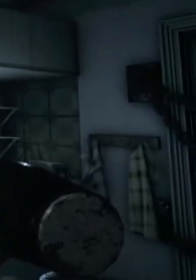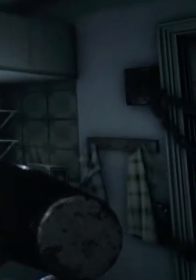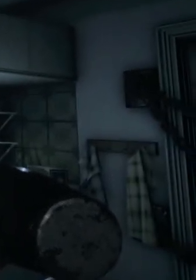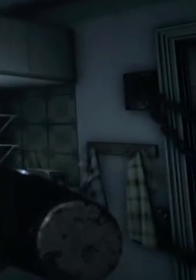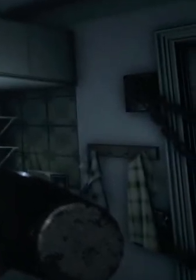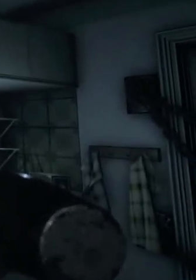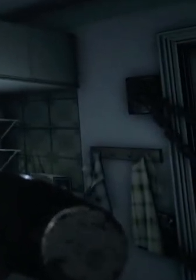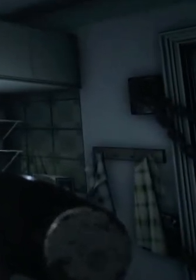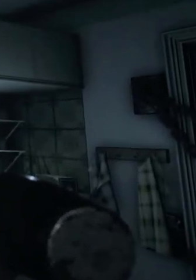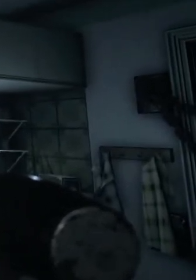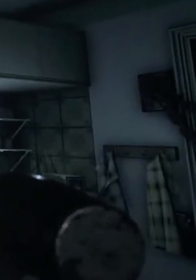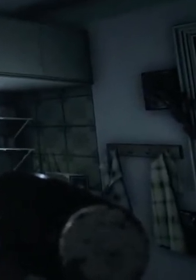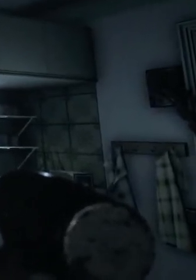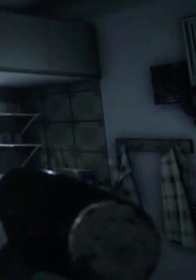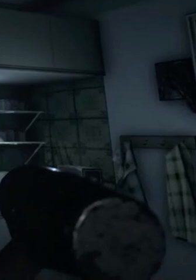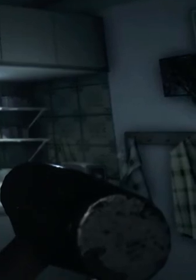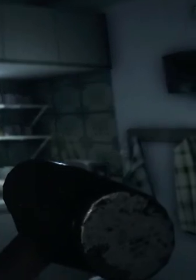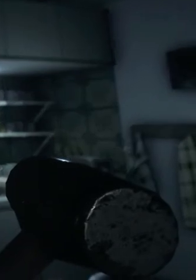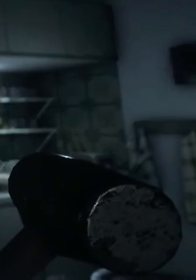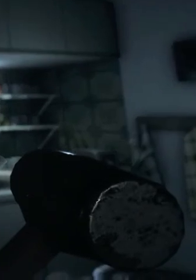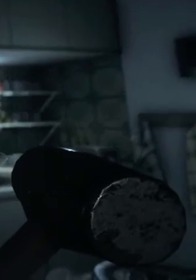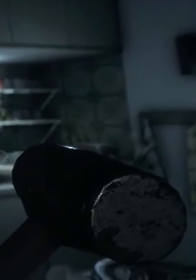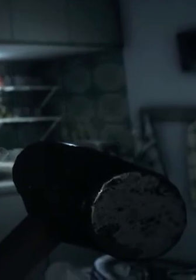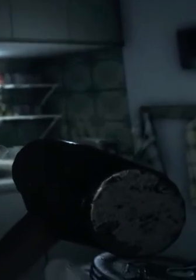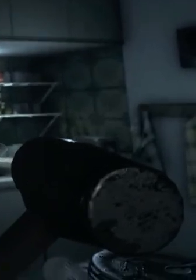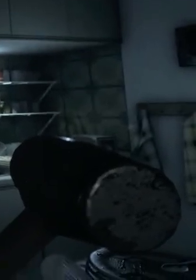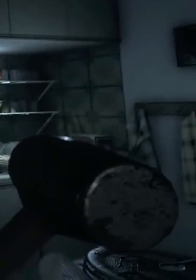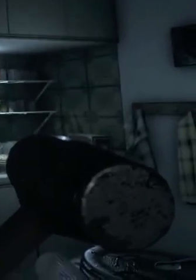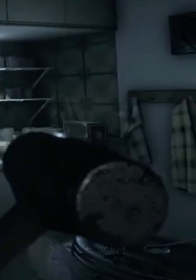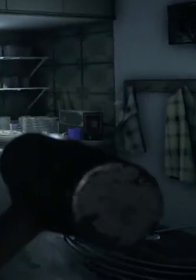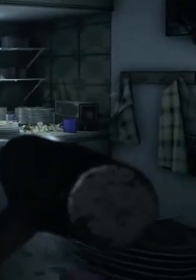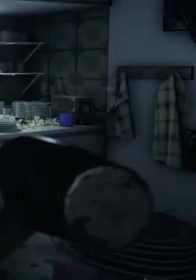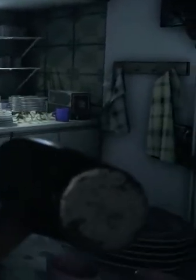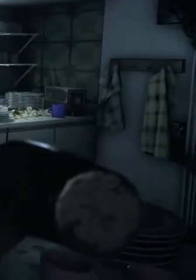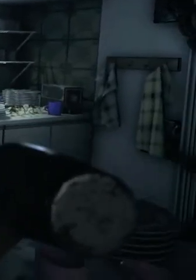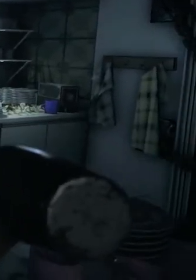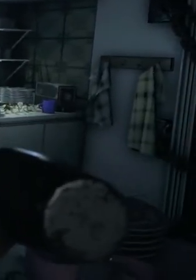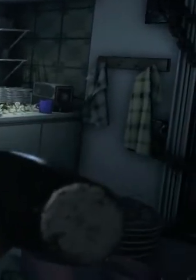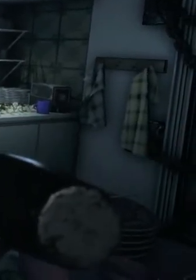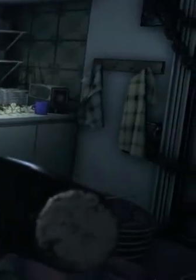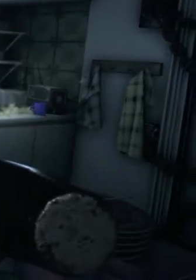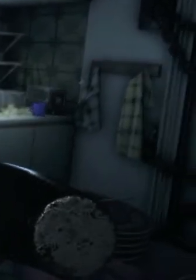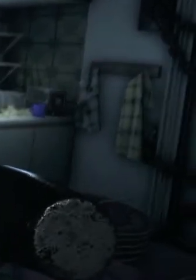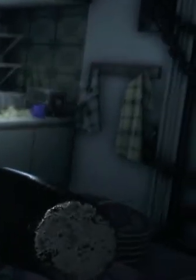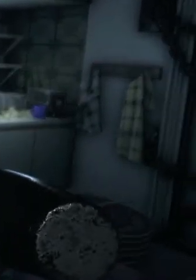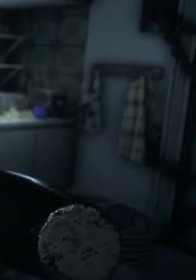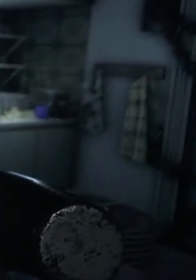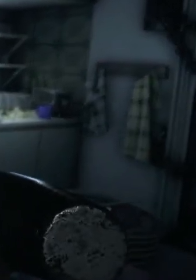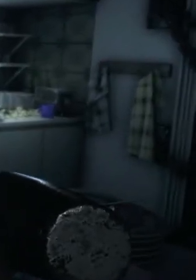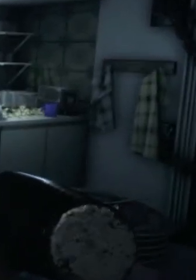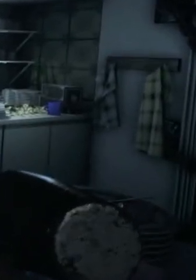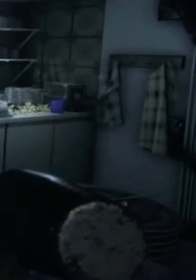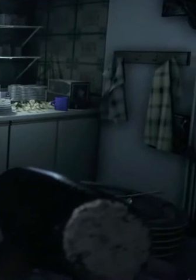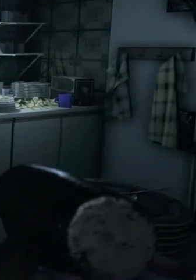for months now I have some real news for you guys oh yeah what's that you TW you're stuck with